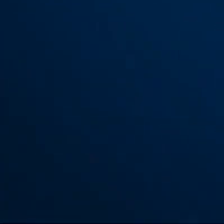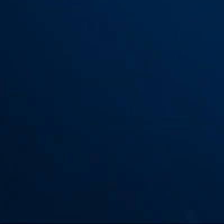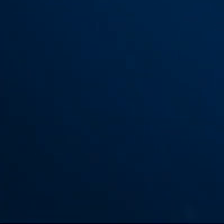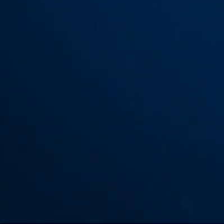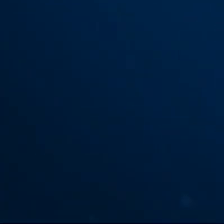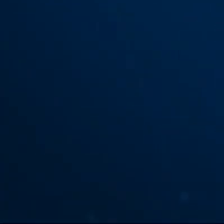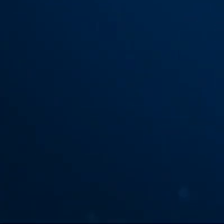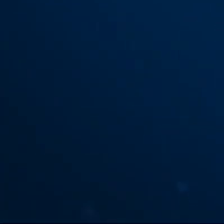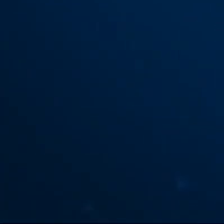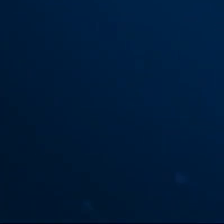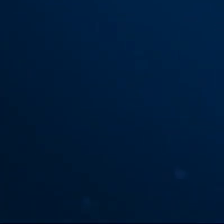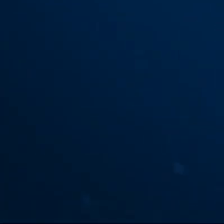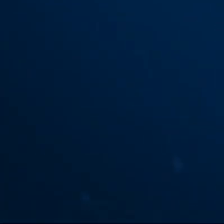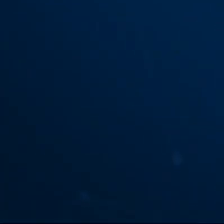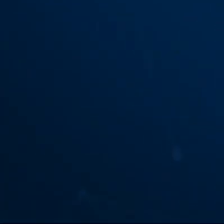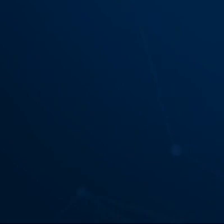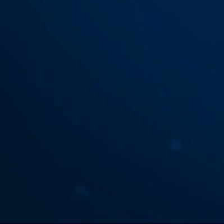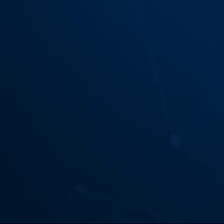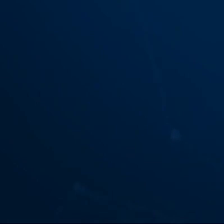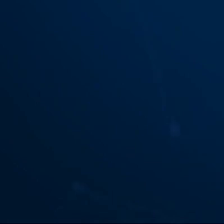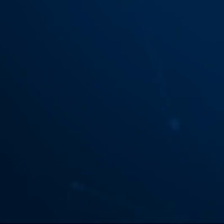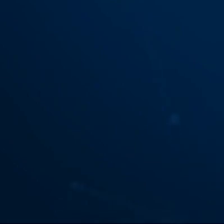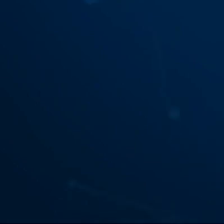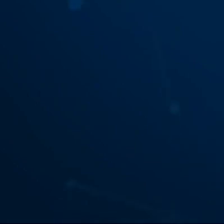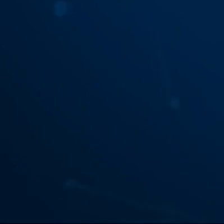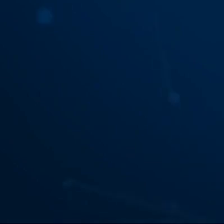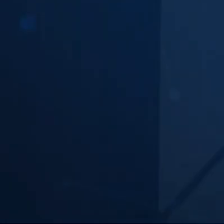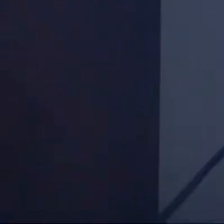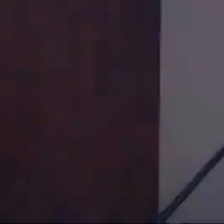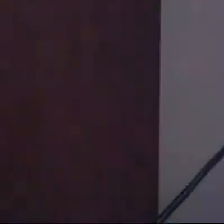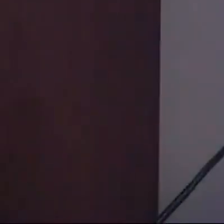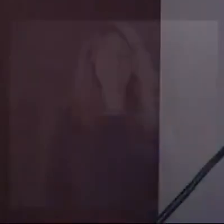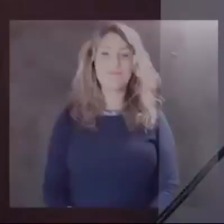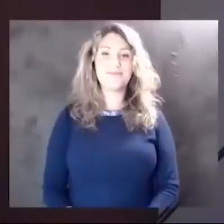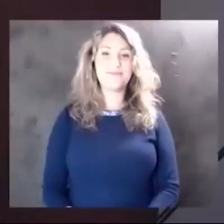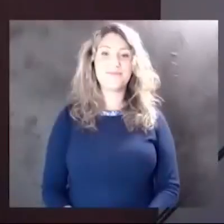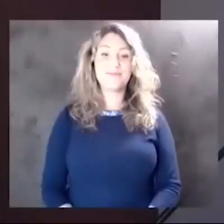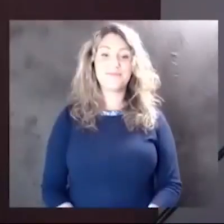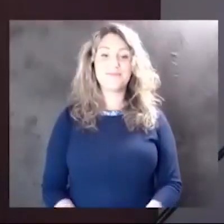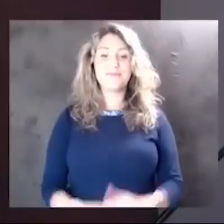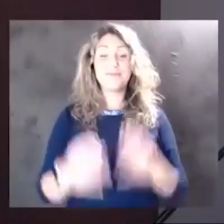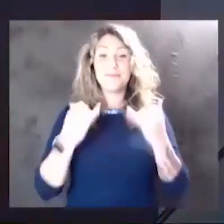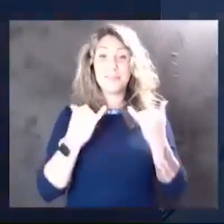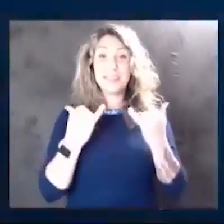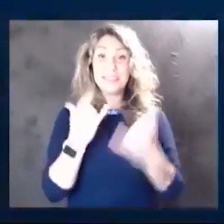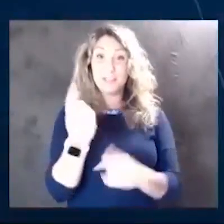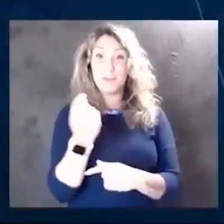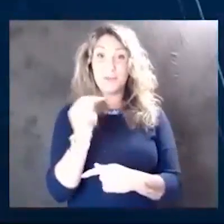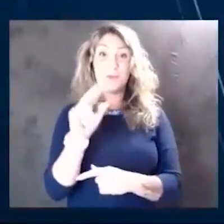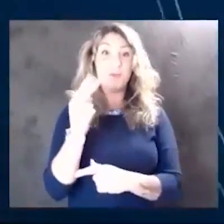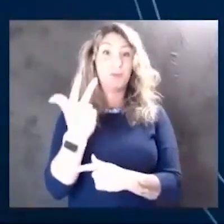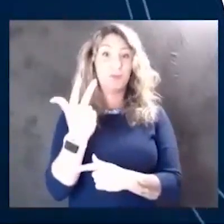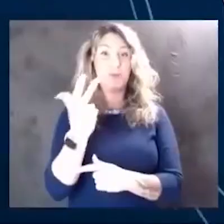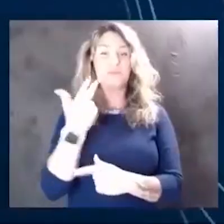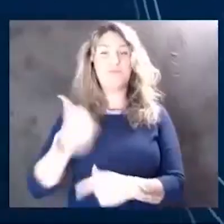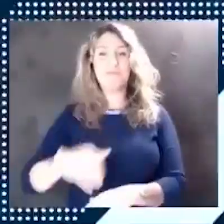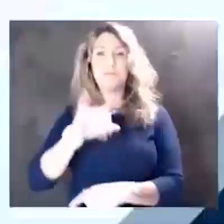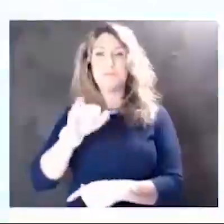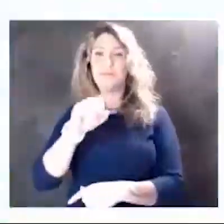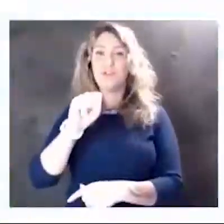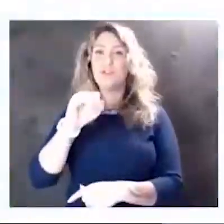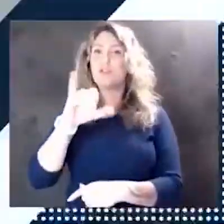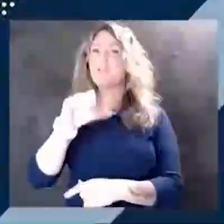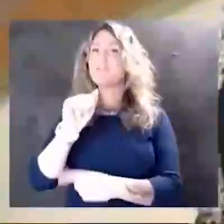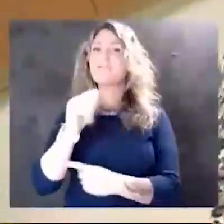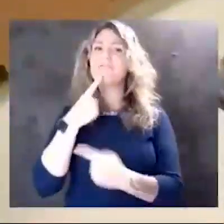Good morning. It is Tuesday, August 3rd. I'm Jessica Lovell. Welcome to the Morning Medical Update. Today we are talking all about breakthrough infections. A lot of you have been